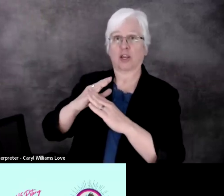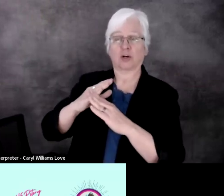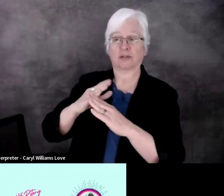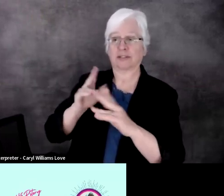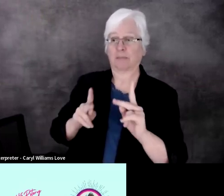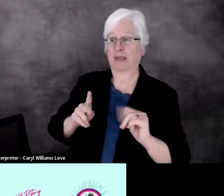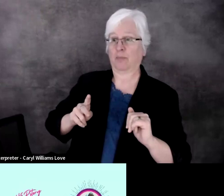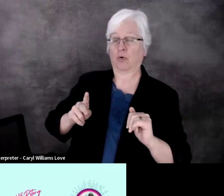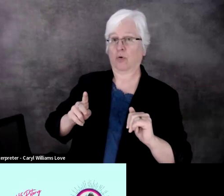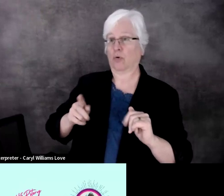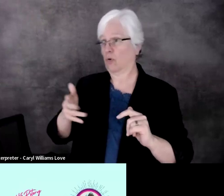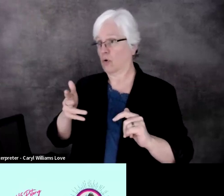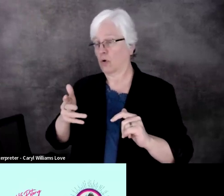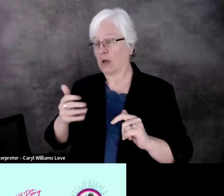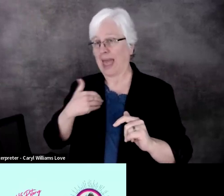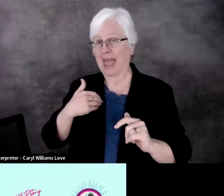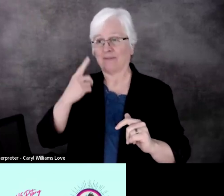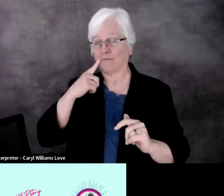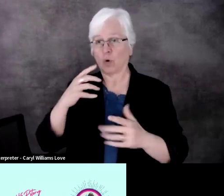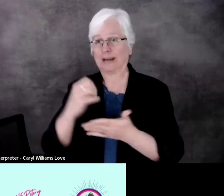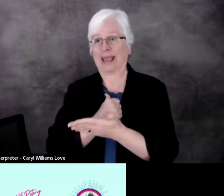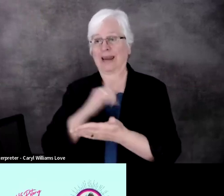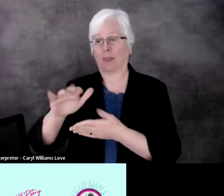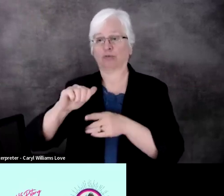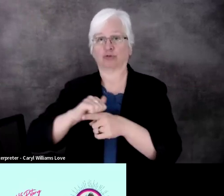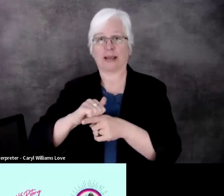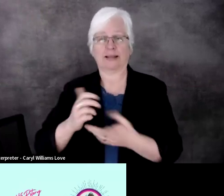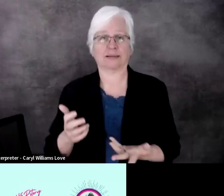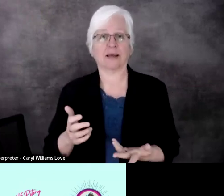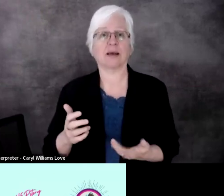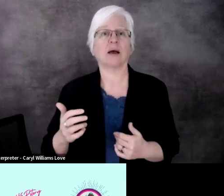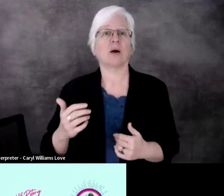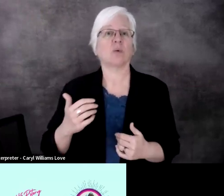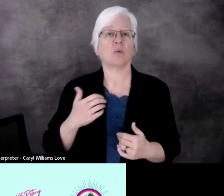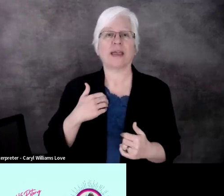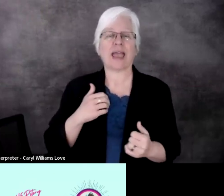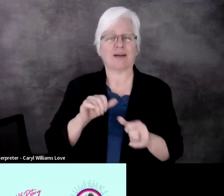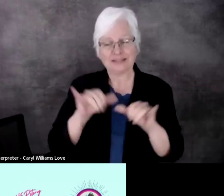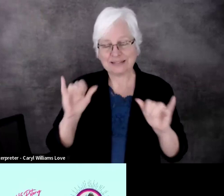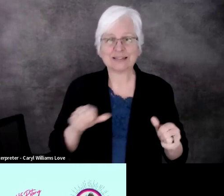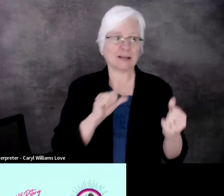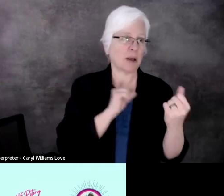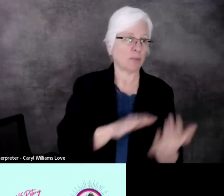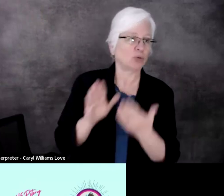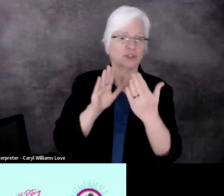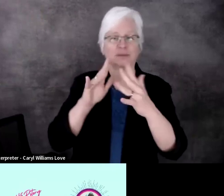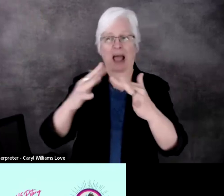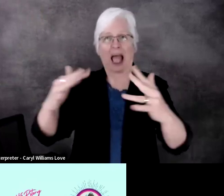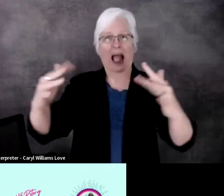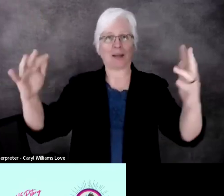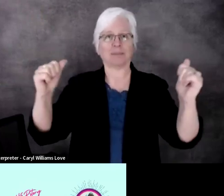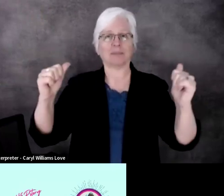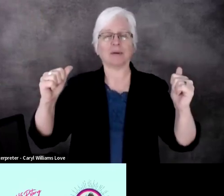We have siloed systems, approaches, all everything. I haven't been speaking up because everybody's been saying